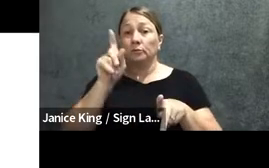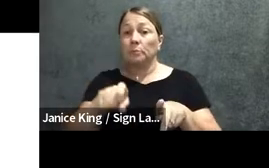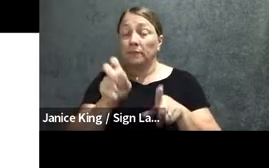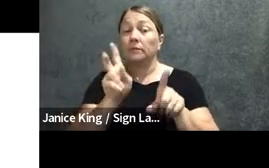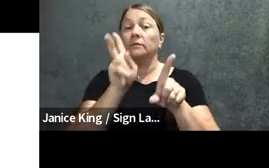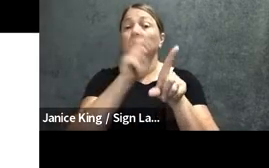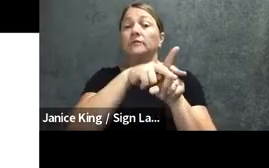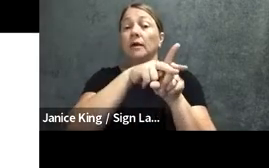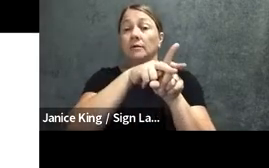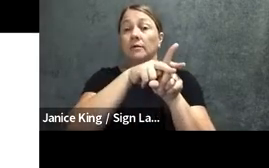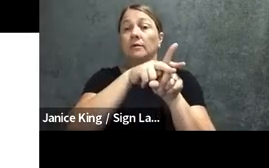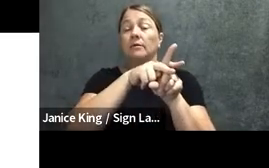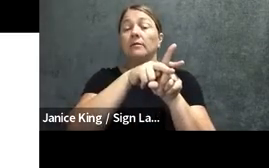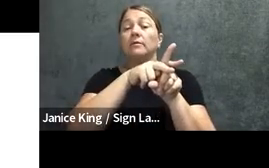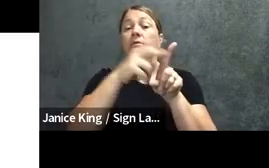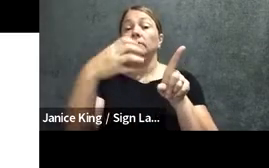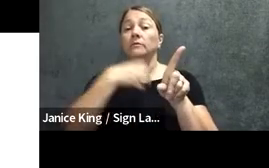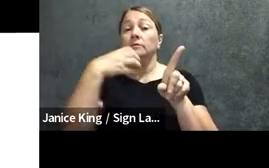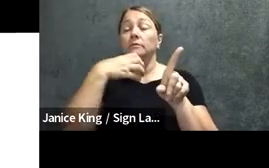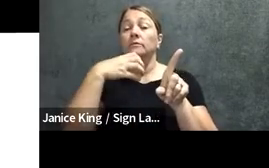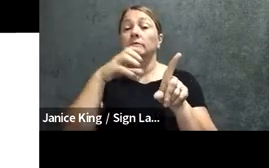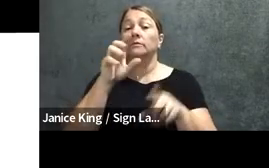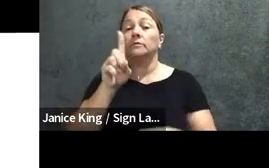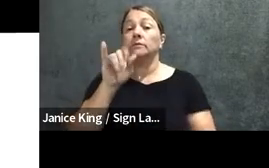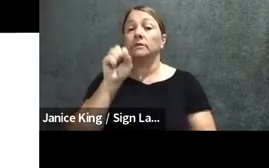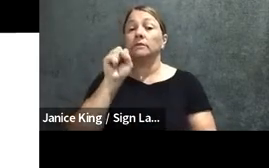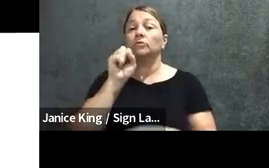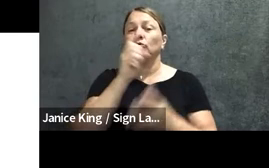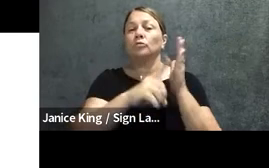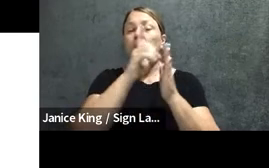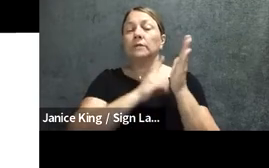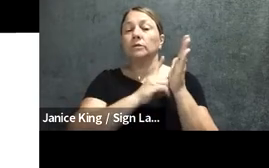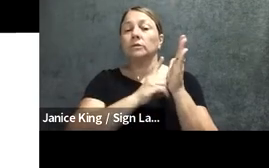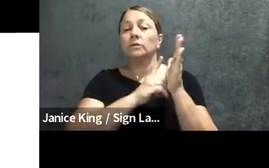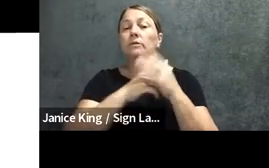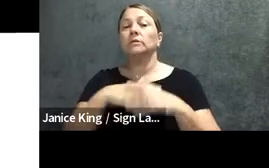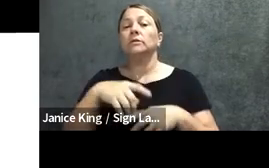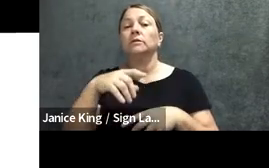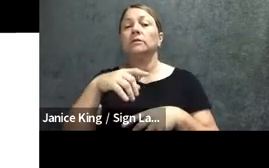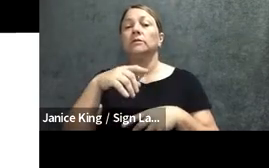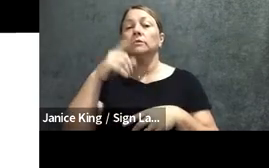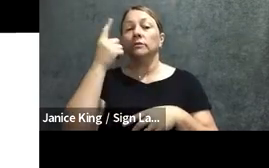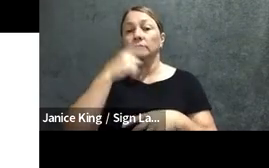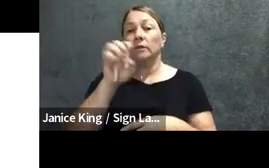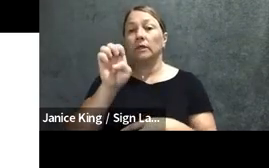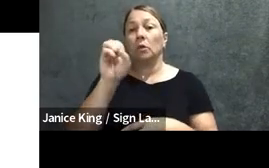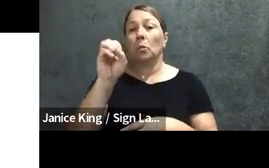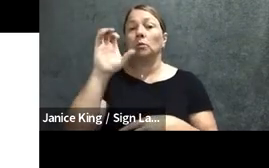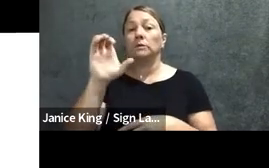formal workplace discrimination charge within 300 days of the alleged discrimination to trigger EEOC